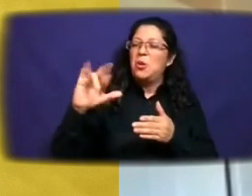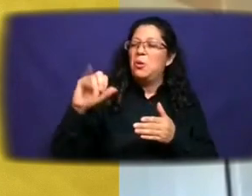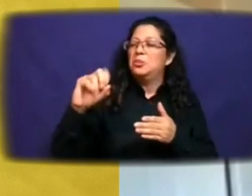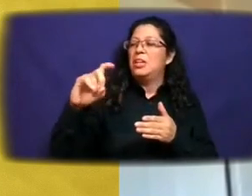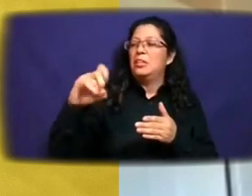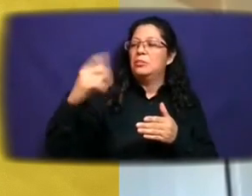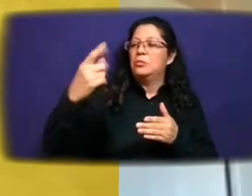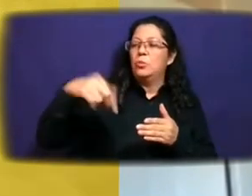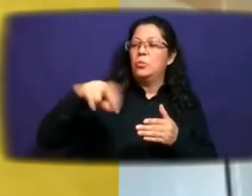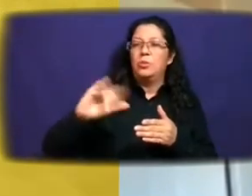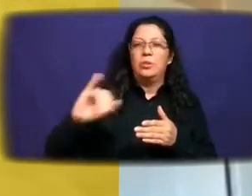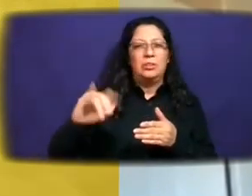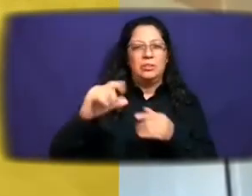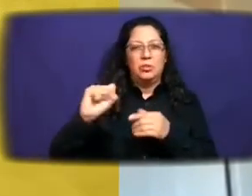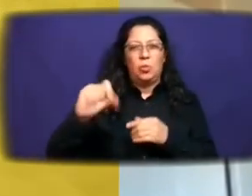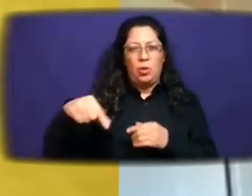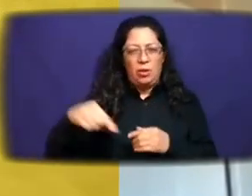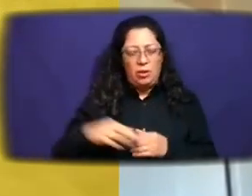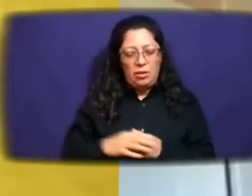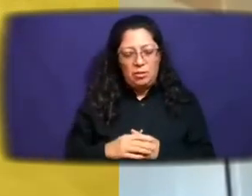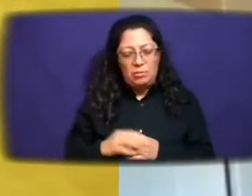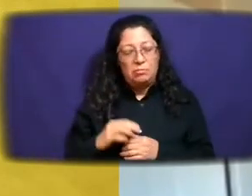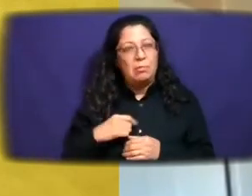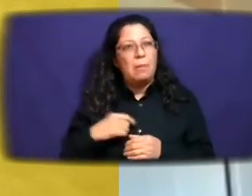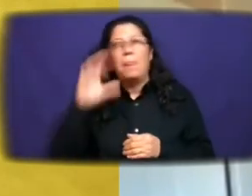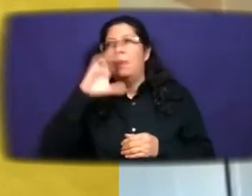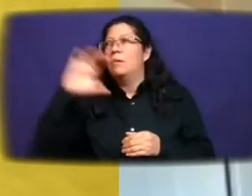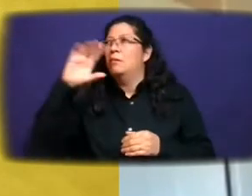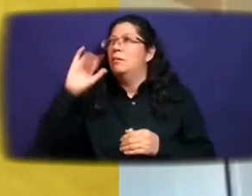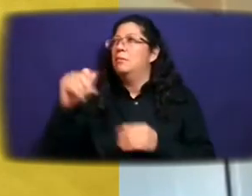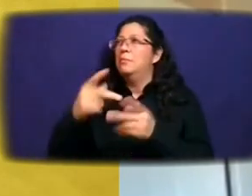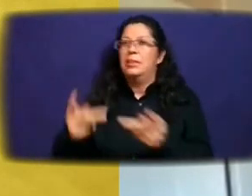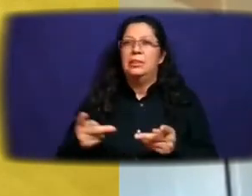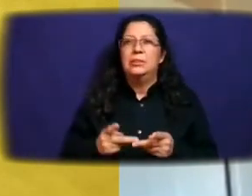Square. I look for that place